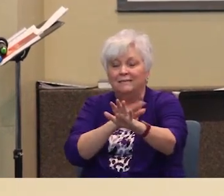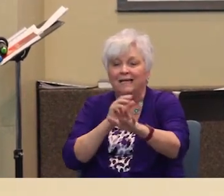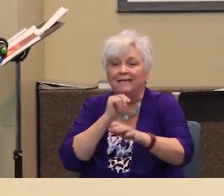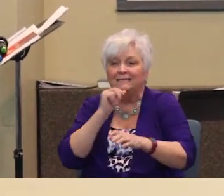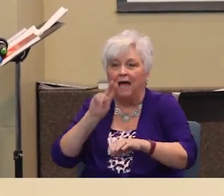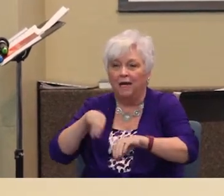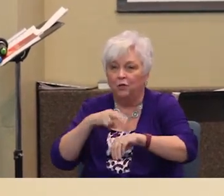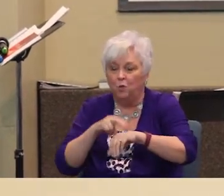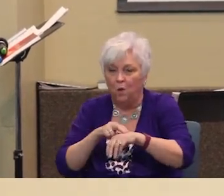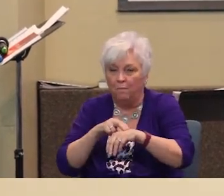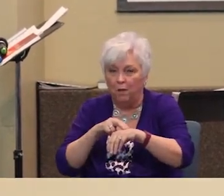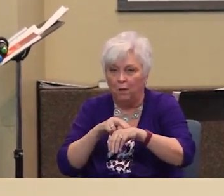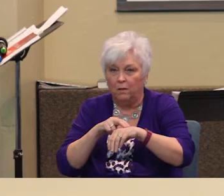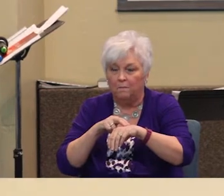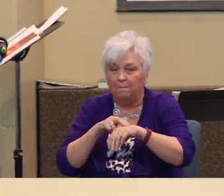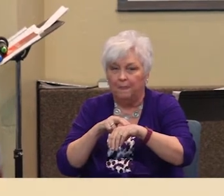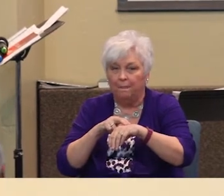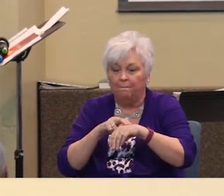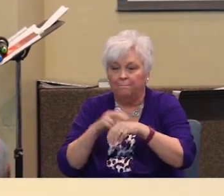not a normal